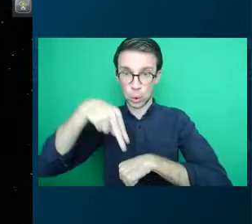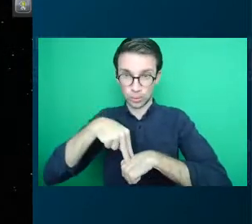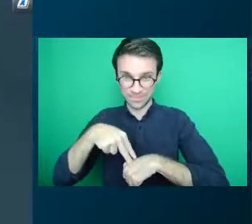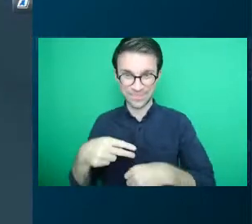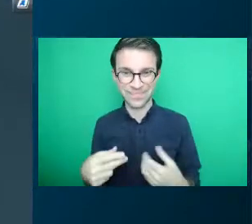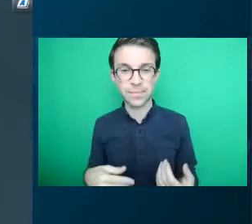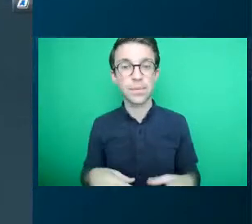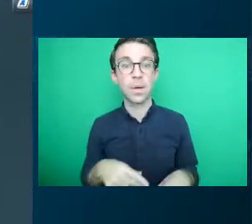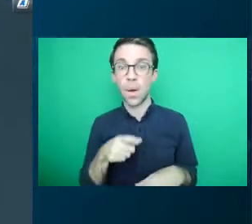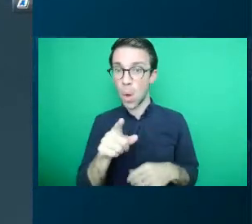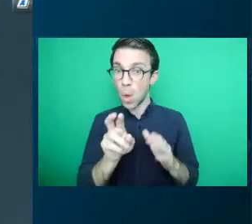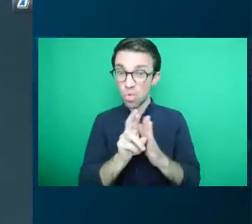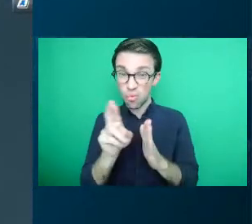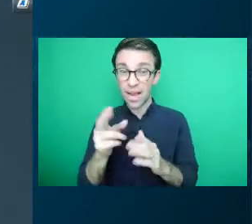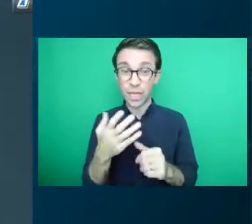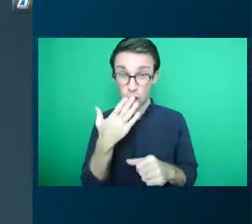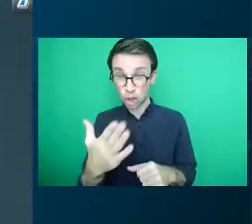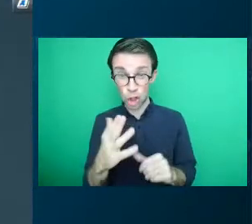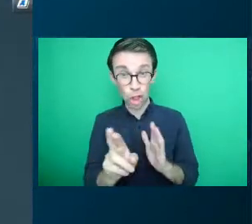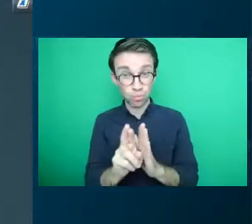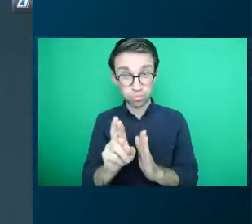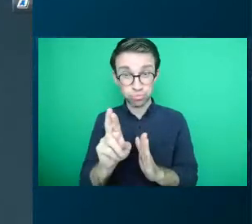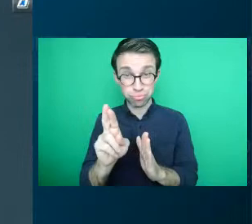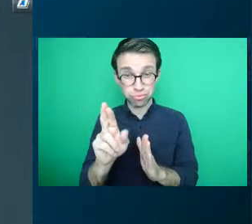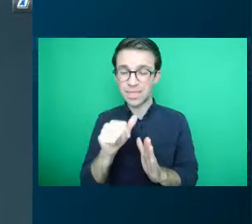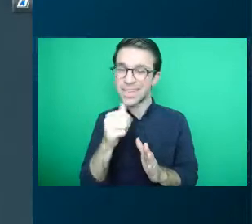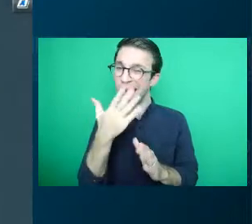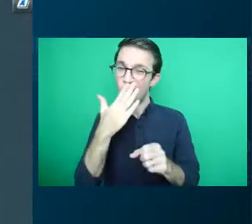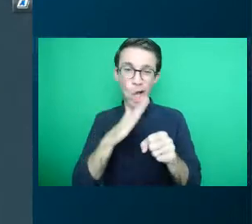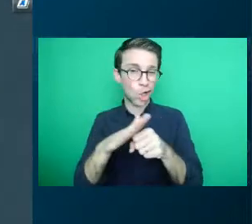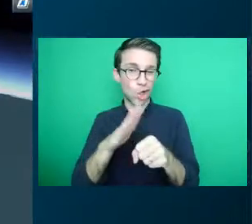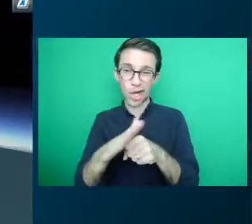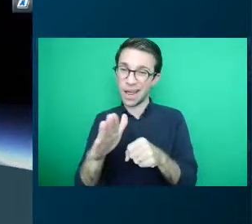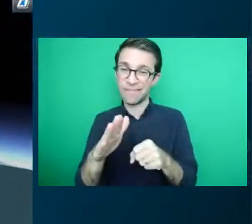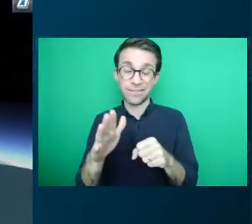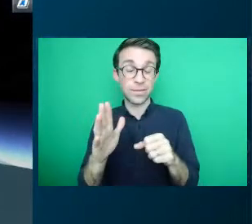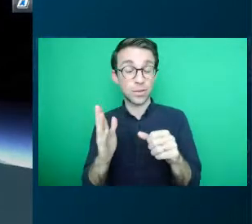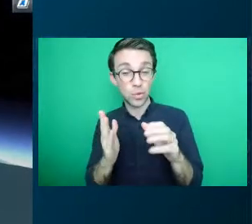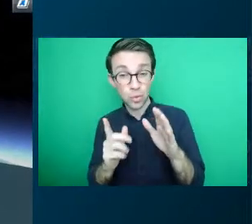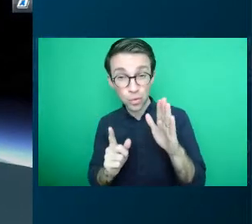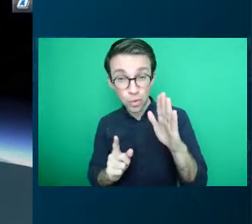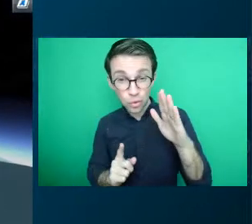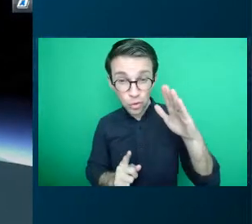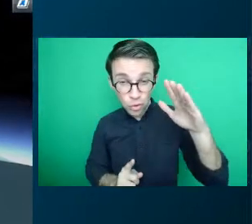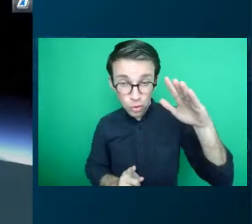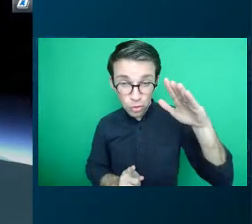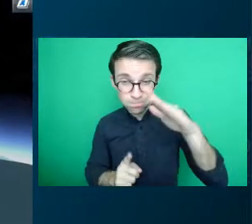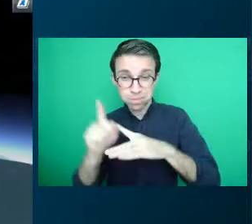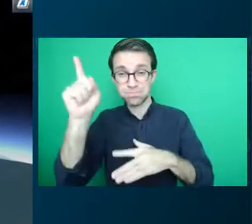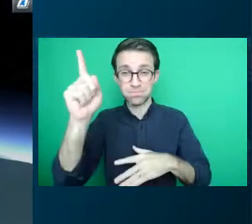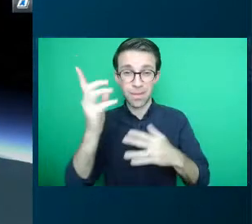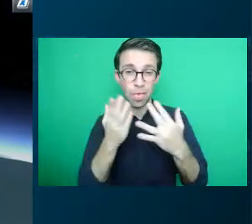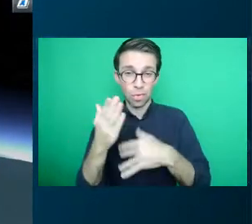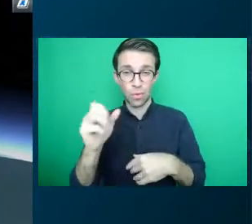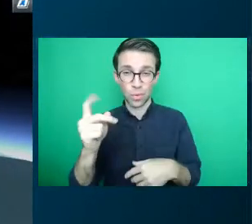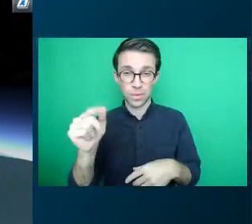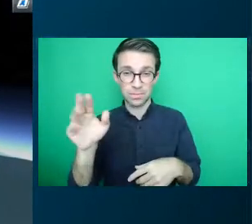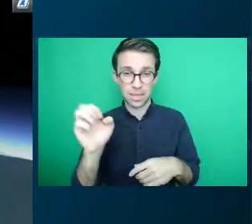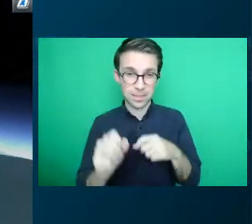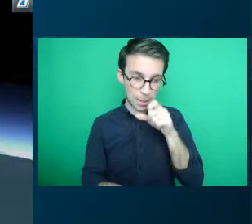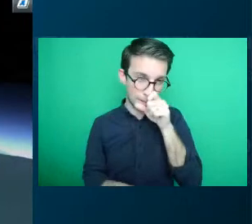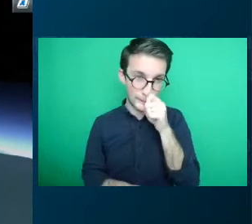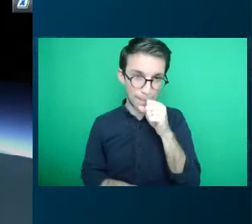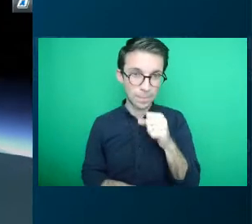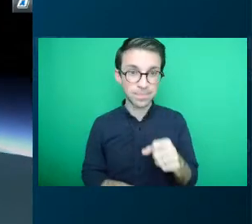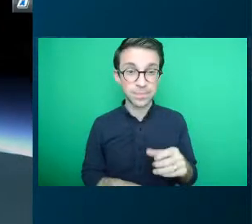engine, it wasn't good enough to actually make it into space. It was pulled back down by Earth's gravity. Let's run this test